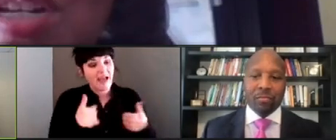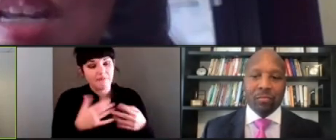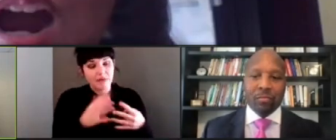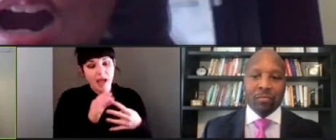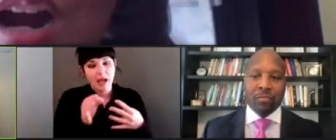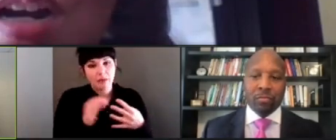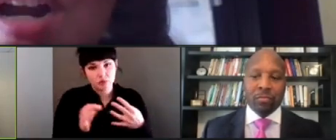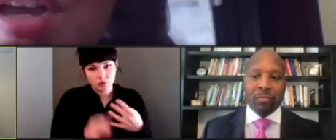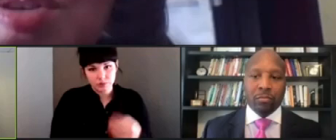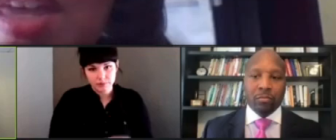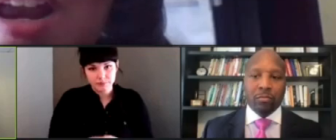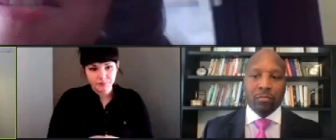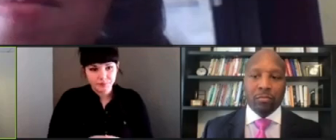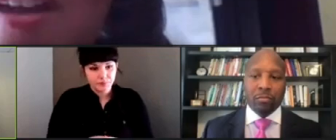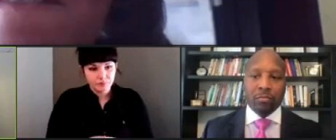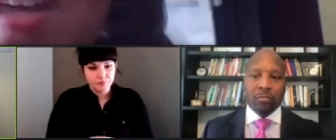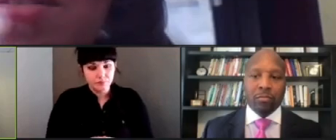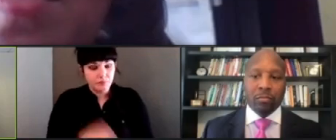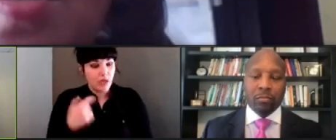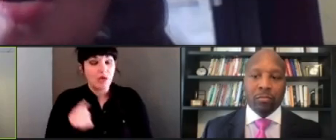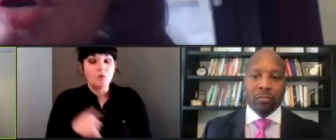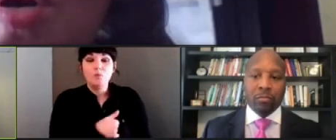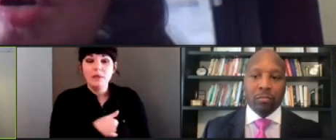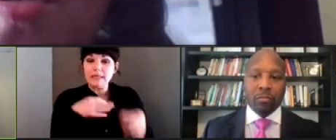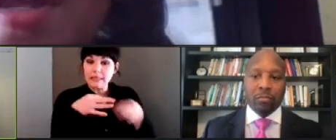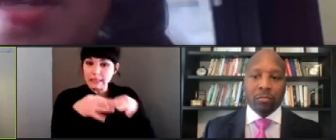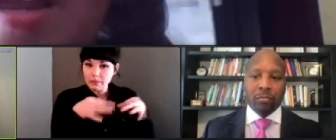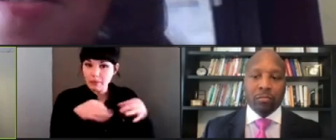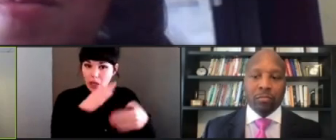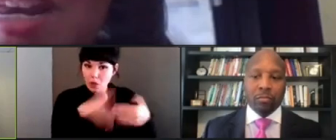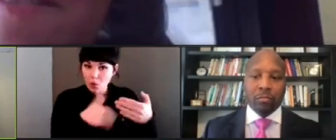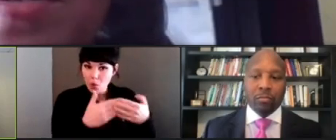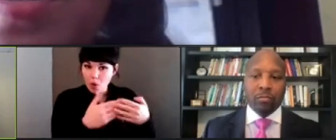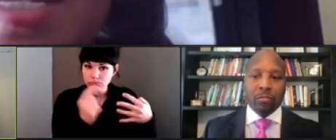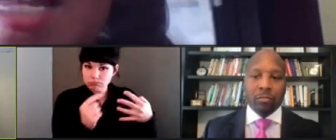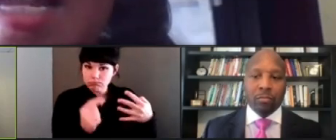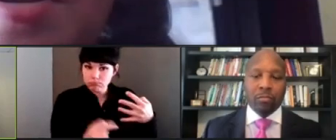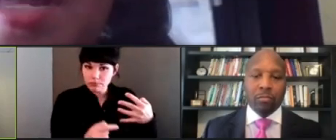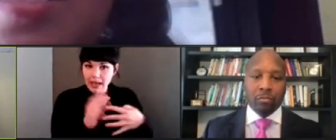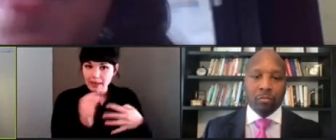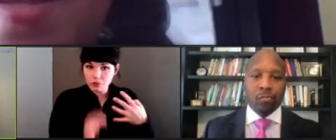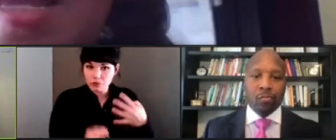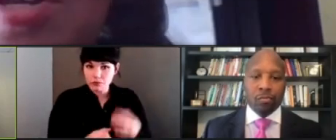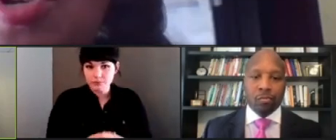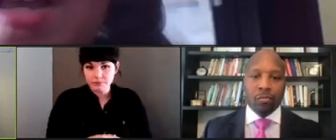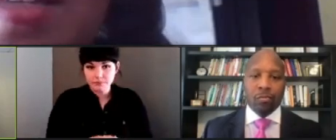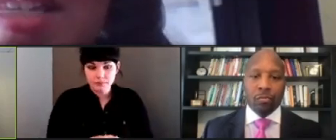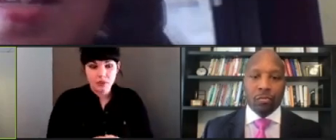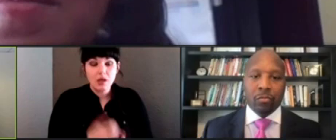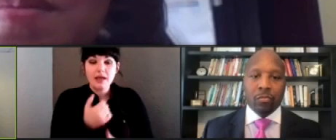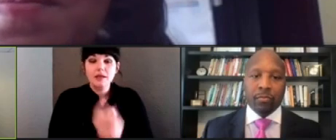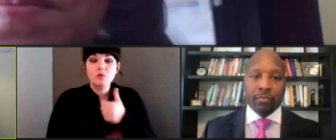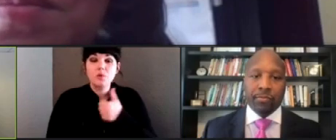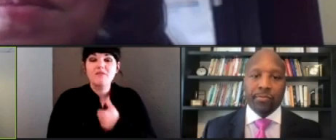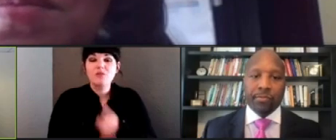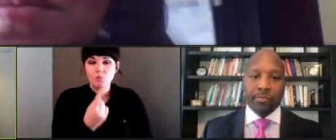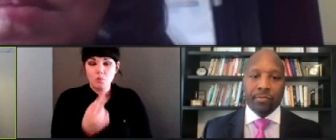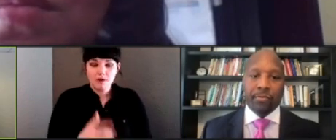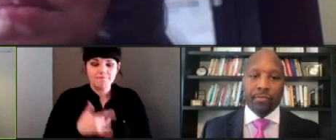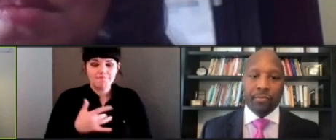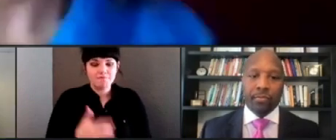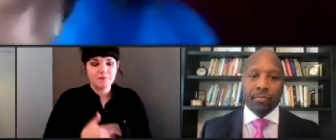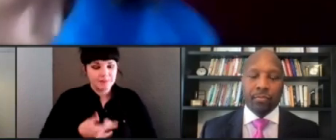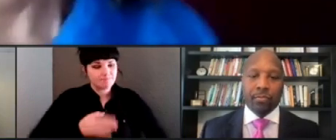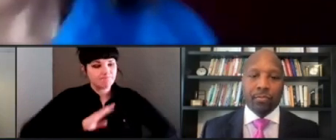those options are so that everybody feels whole and everybody feels like their needs are being addressed.